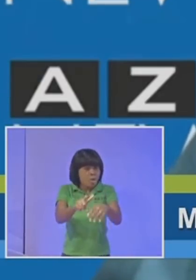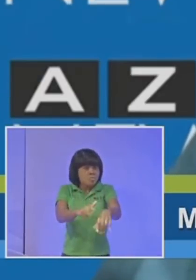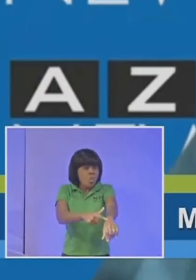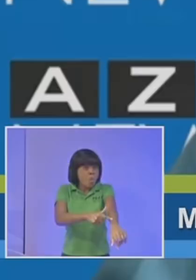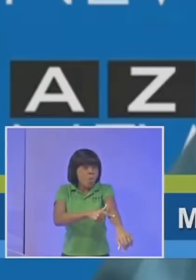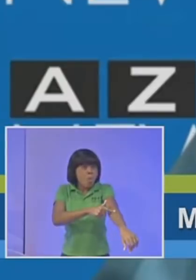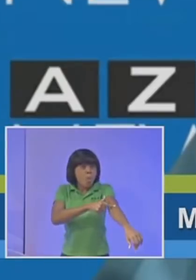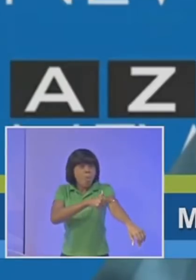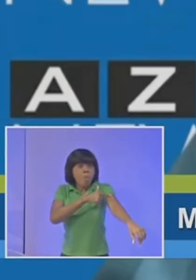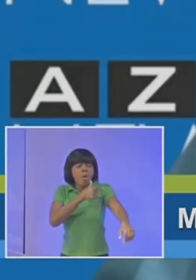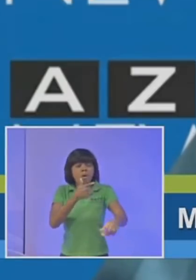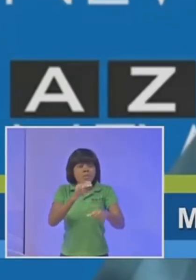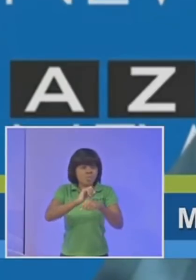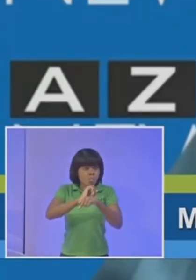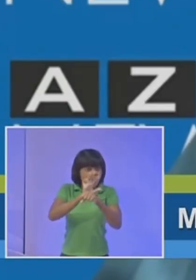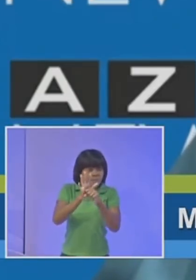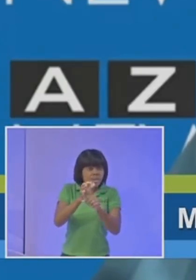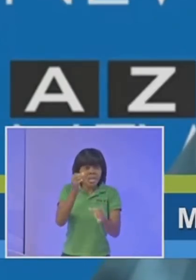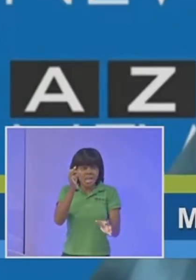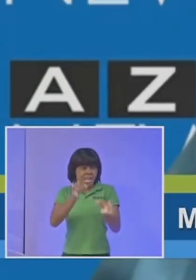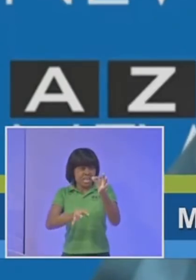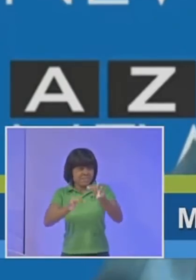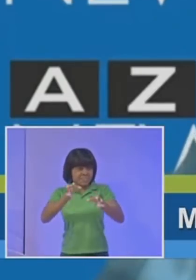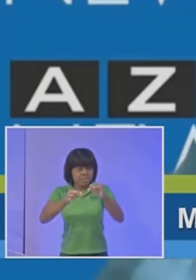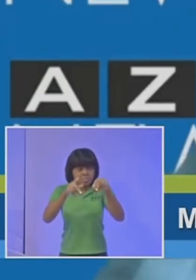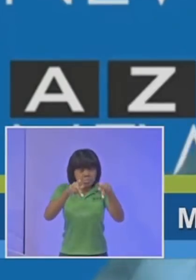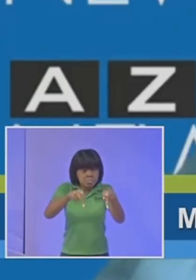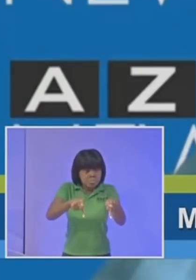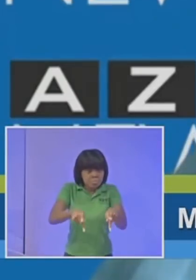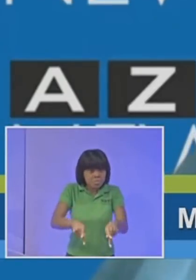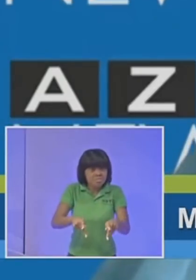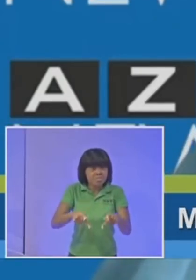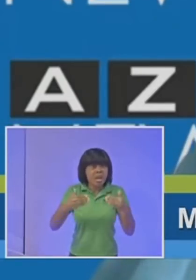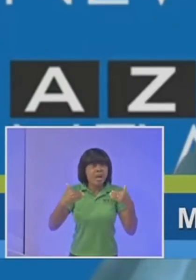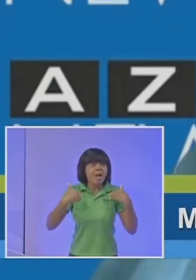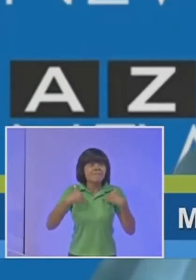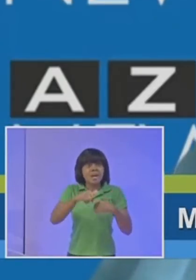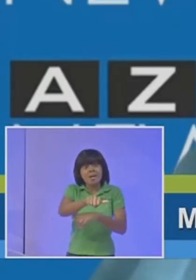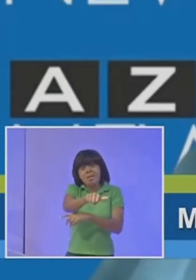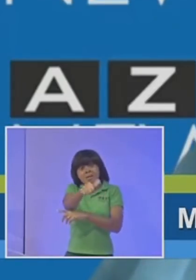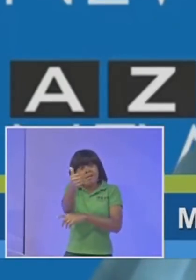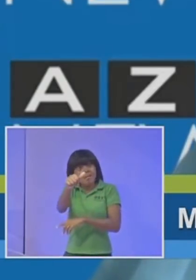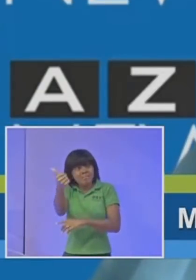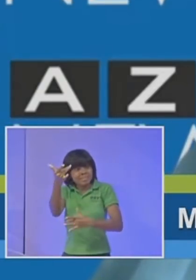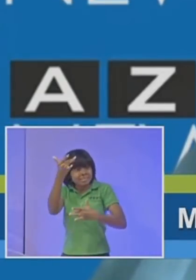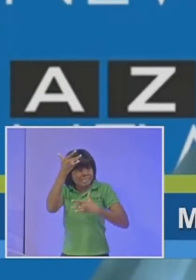should a long COVID patient still take a vaccine? Thank you.